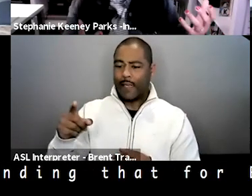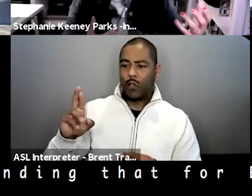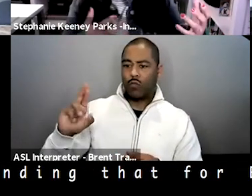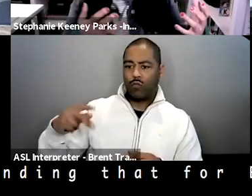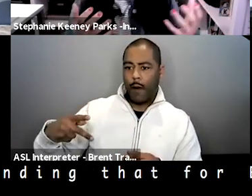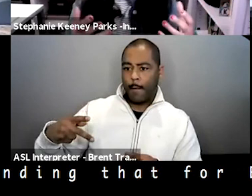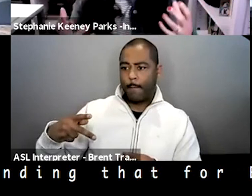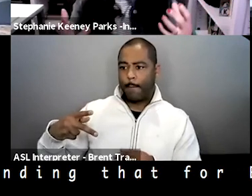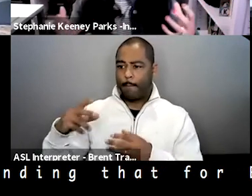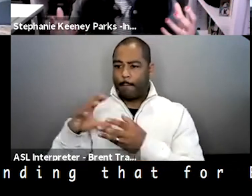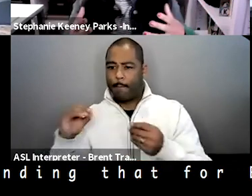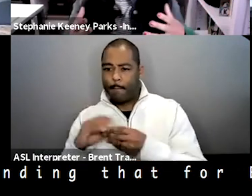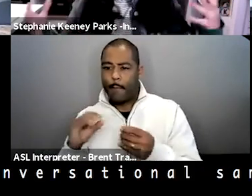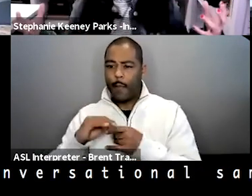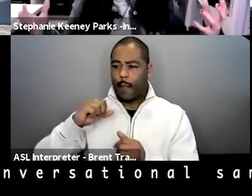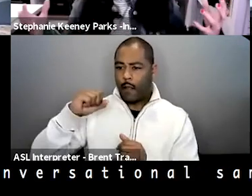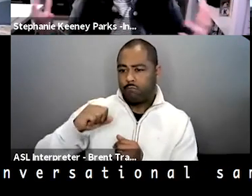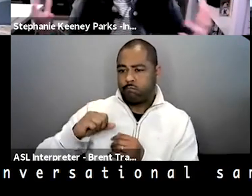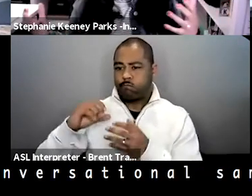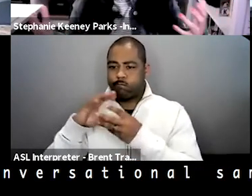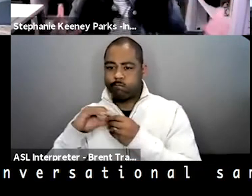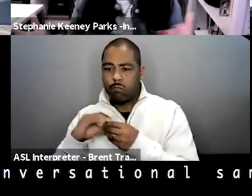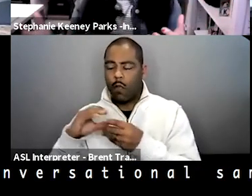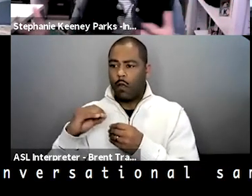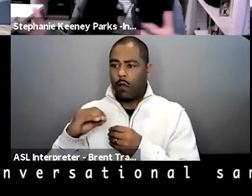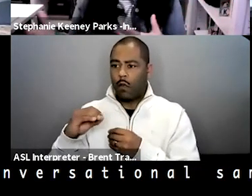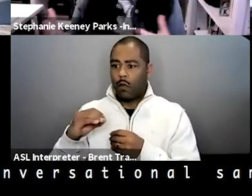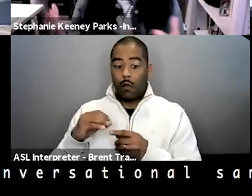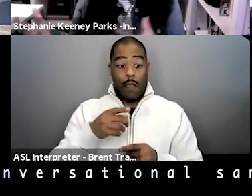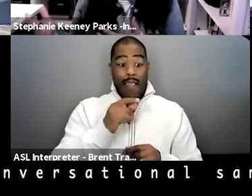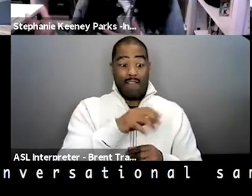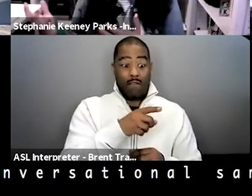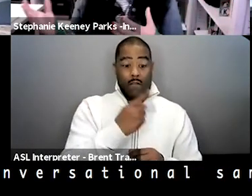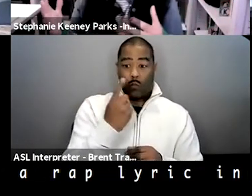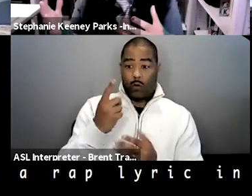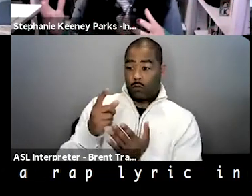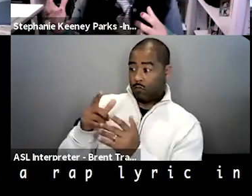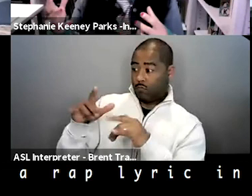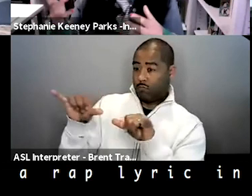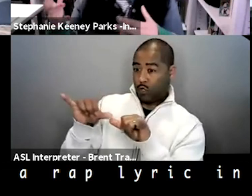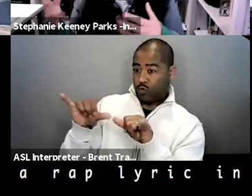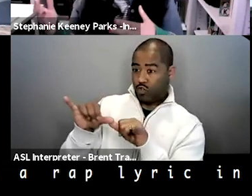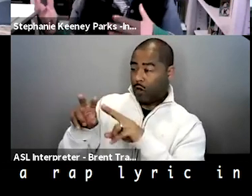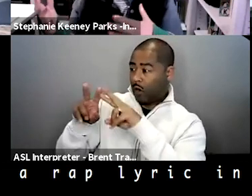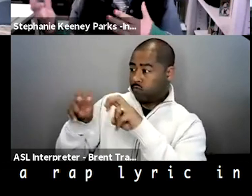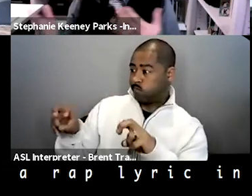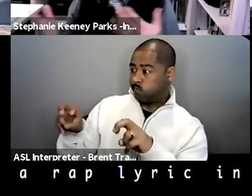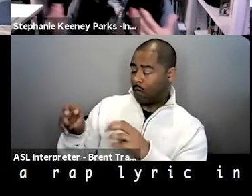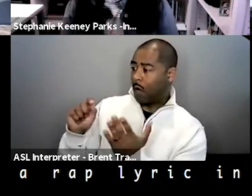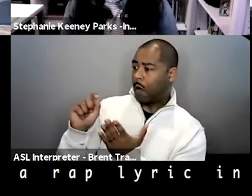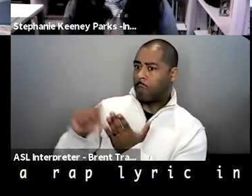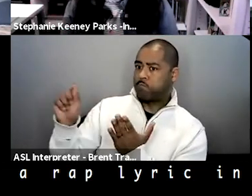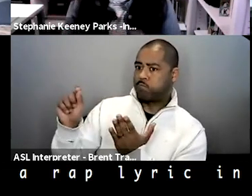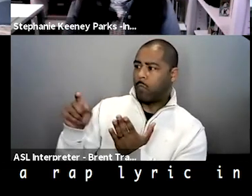to be as normative, right? Rather than having like a broader understanding that, you know, for Black folks, conversational sampling, or for